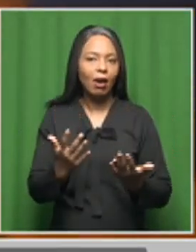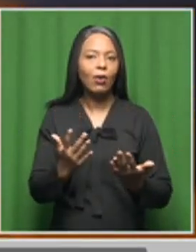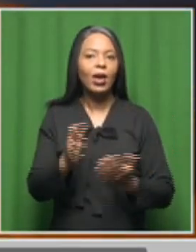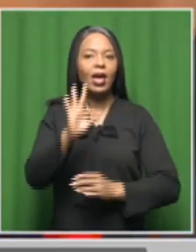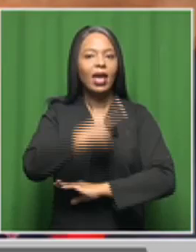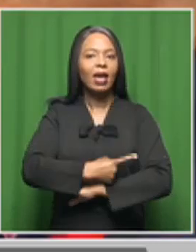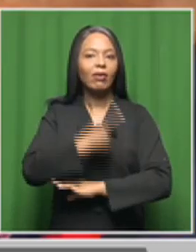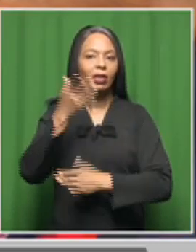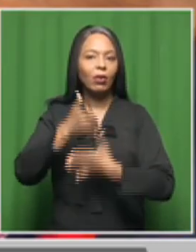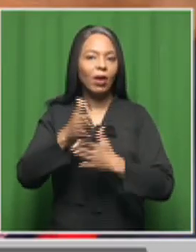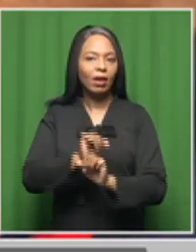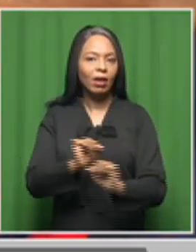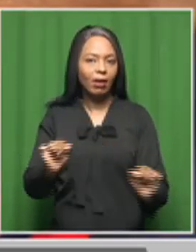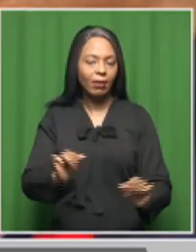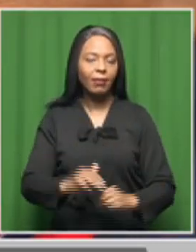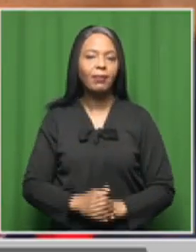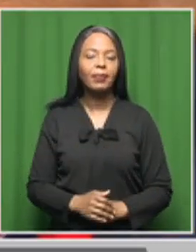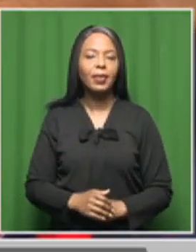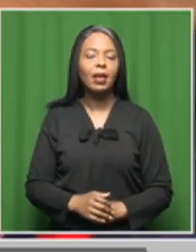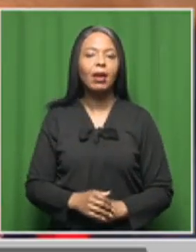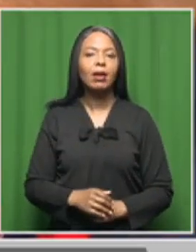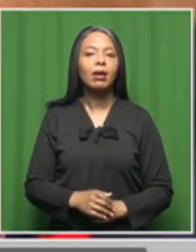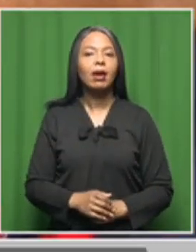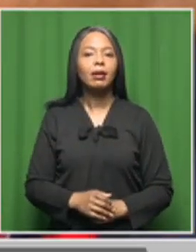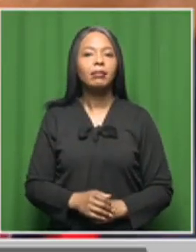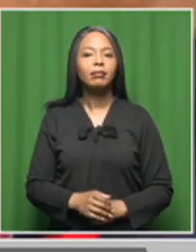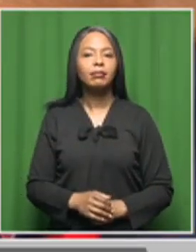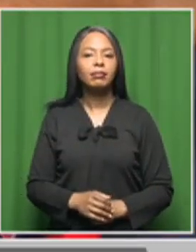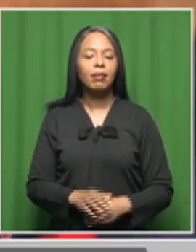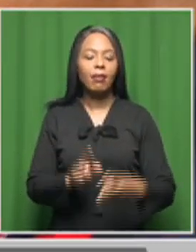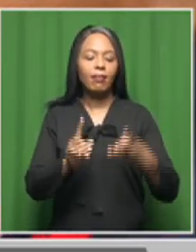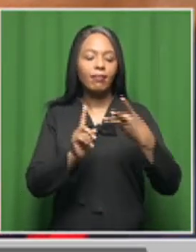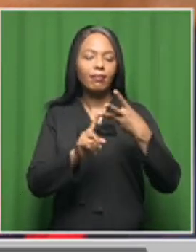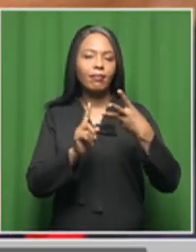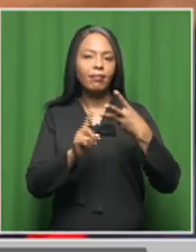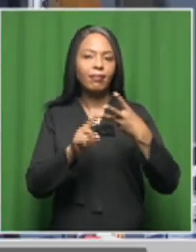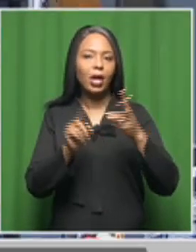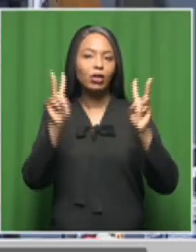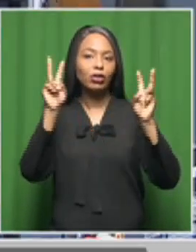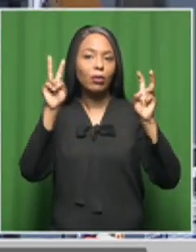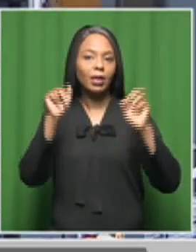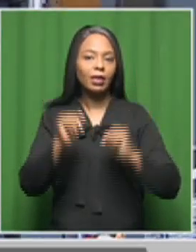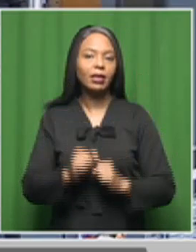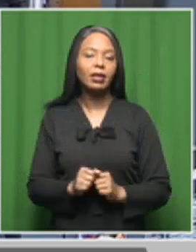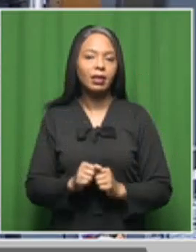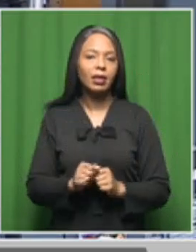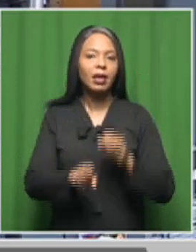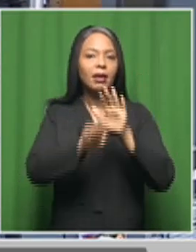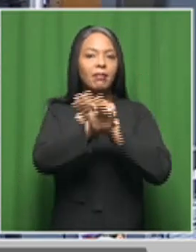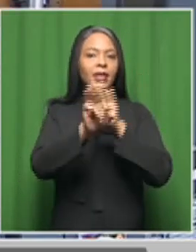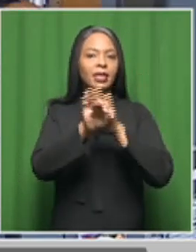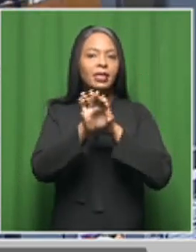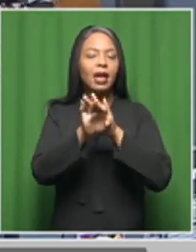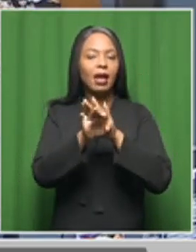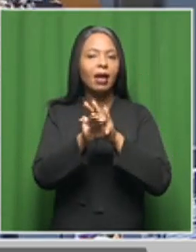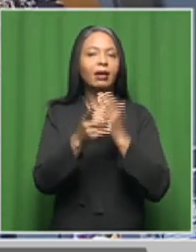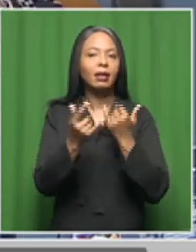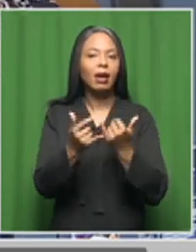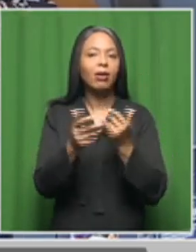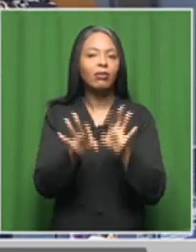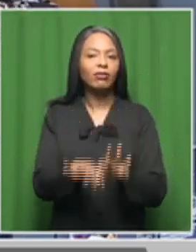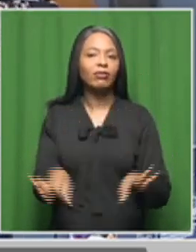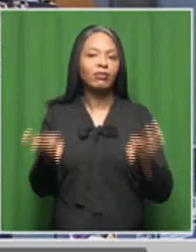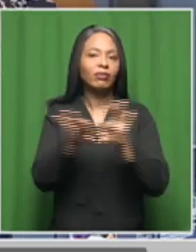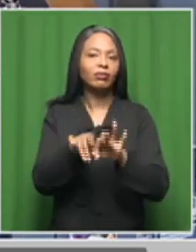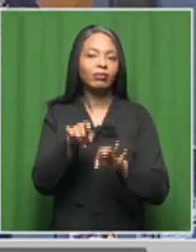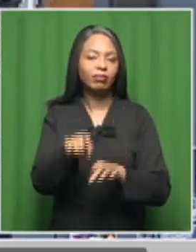third topic is then media viability, where we have some of the